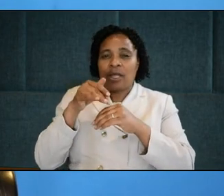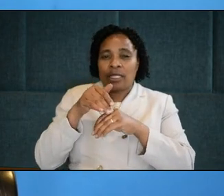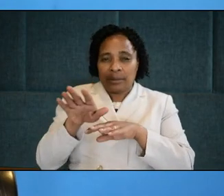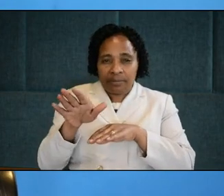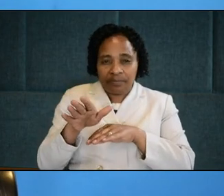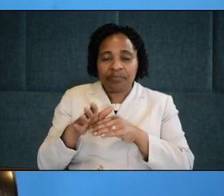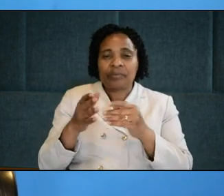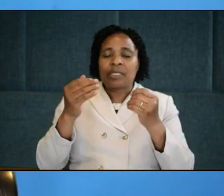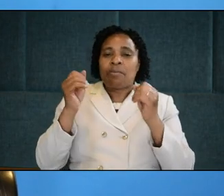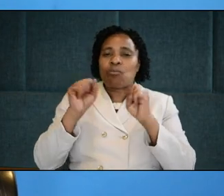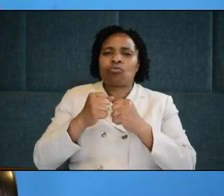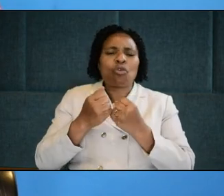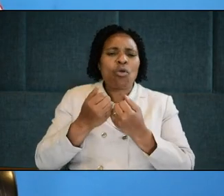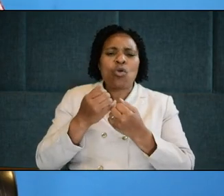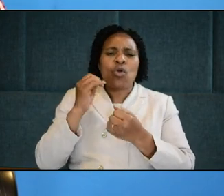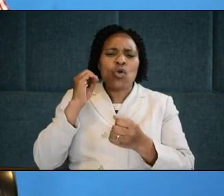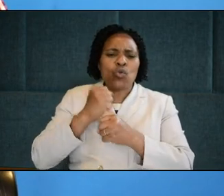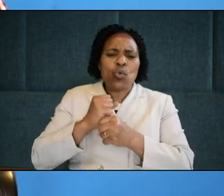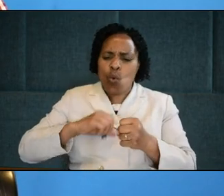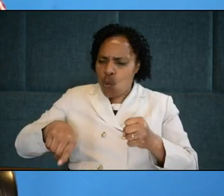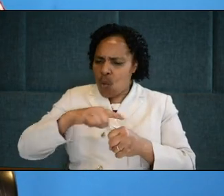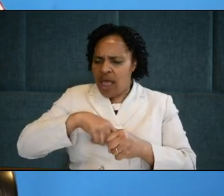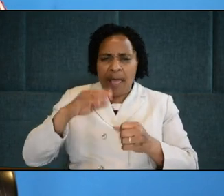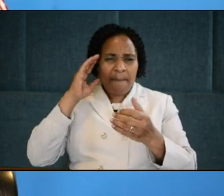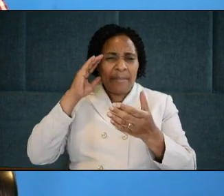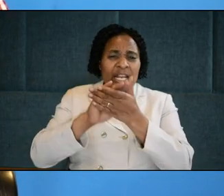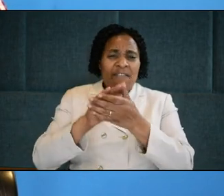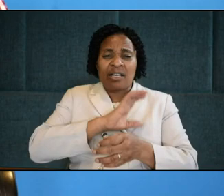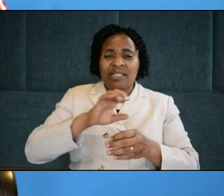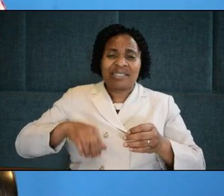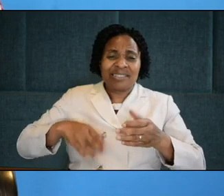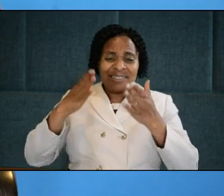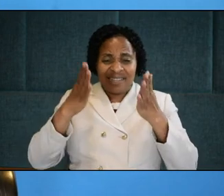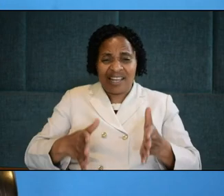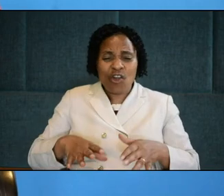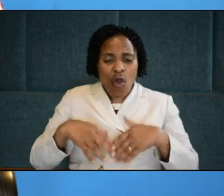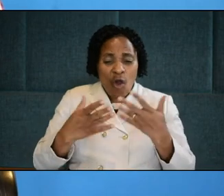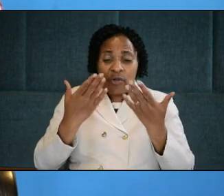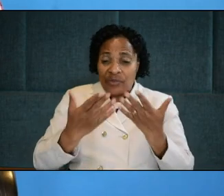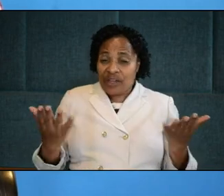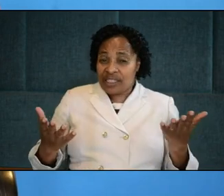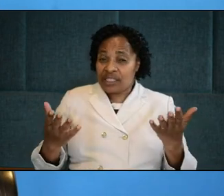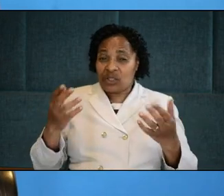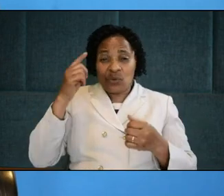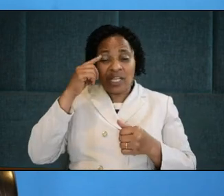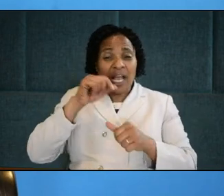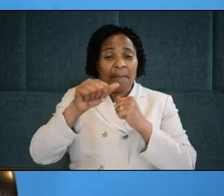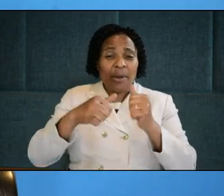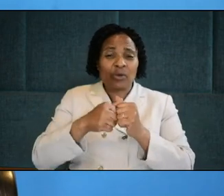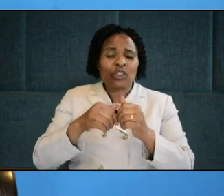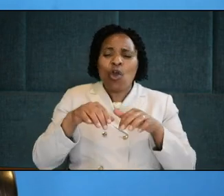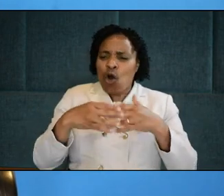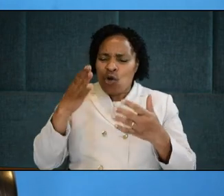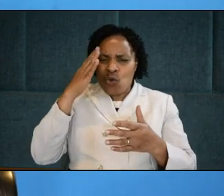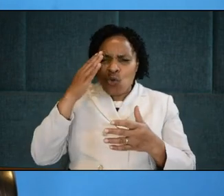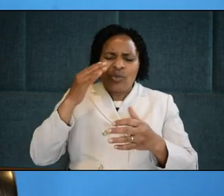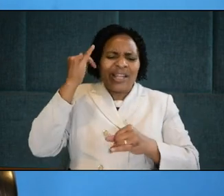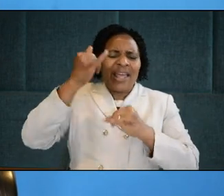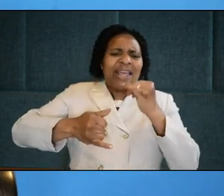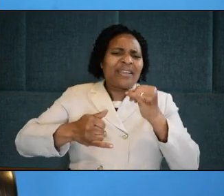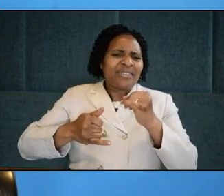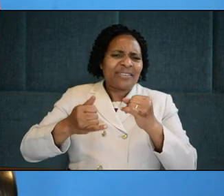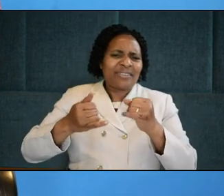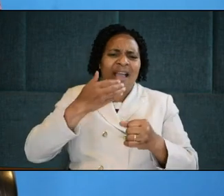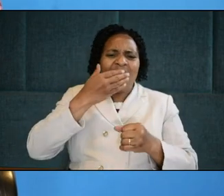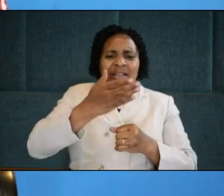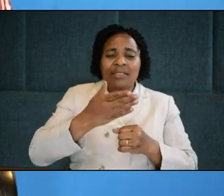there things that we think about or see that we don't really know the end result, but